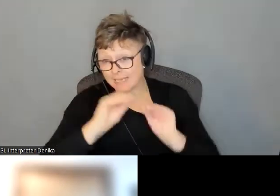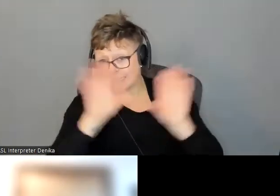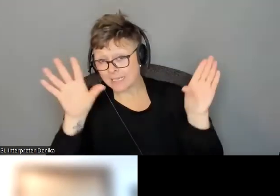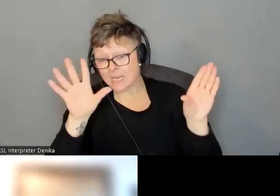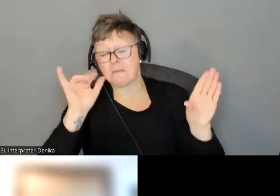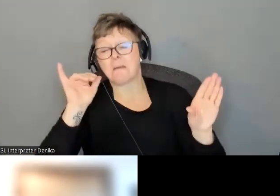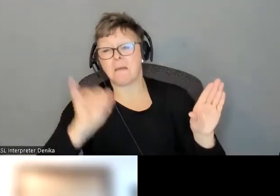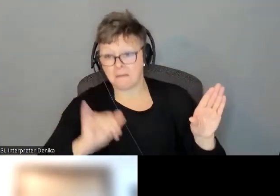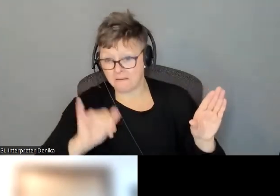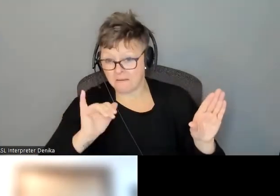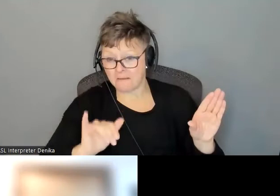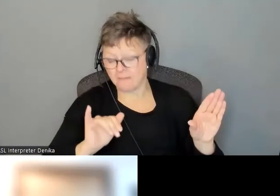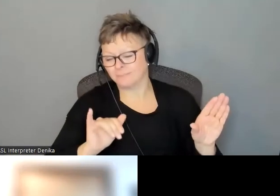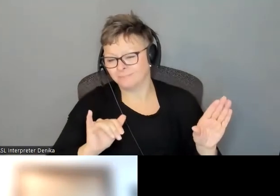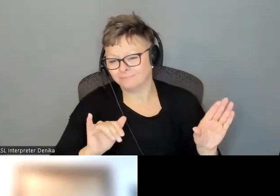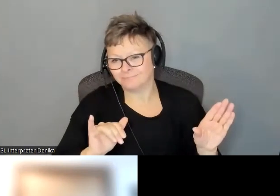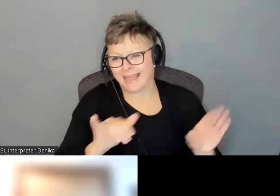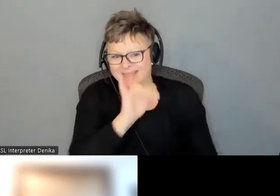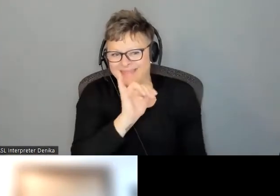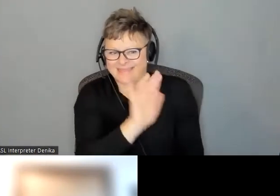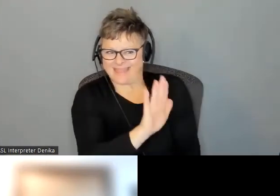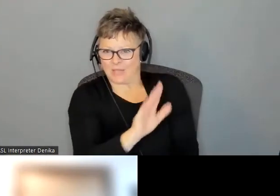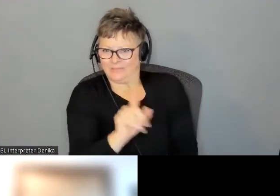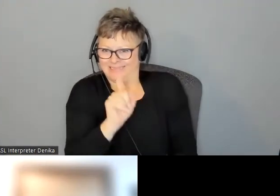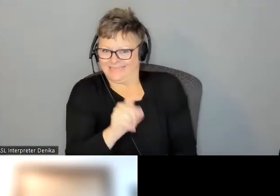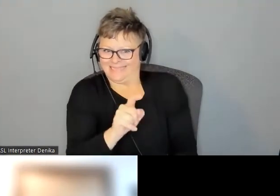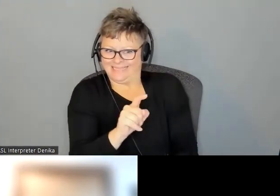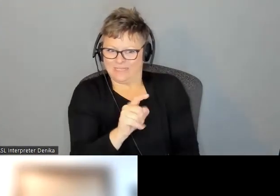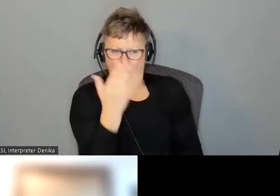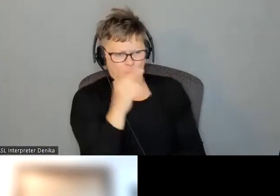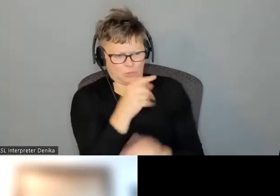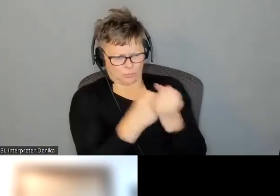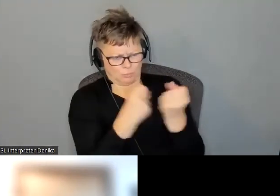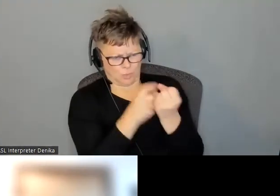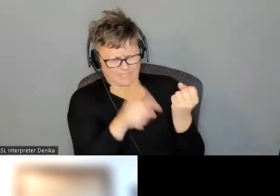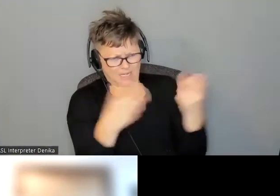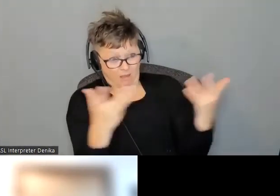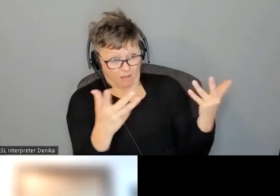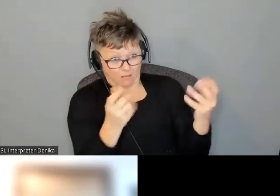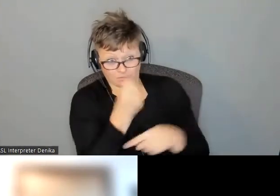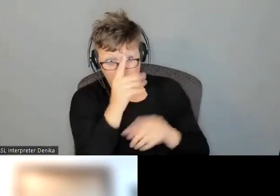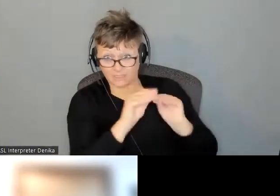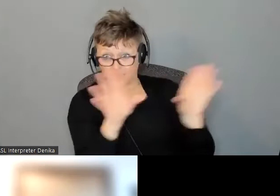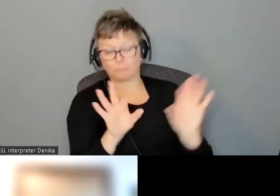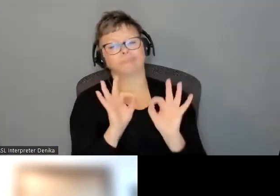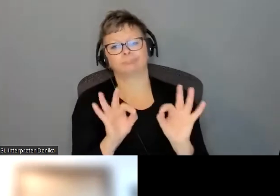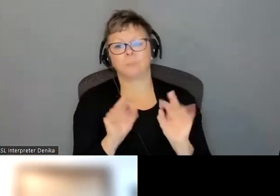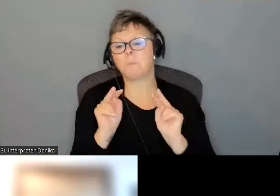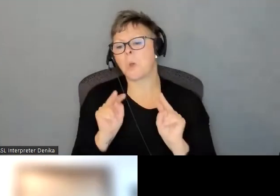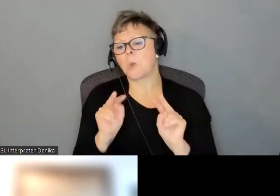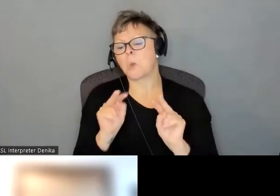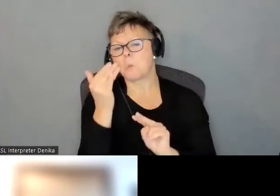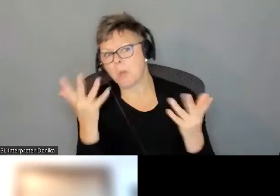understands the need to support somebody and to monitor. One of the things that comes up quite regularly in the